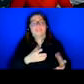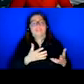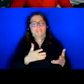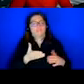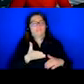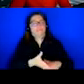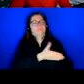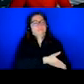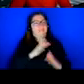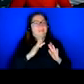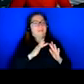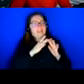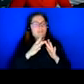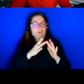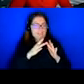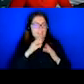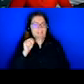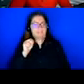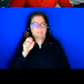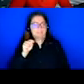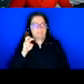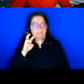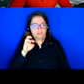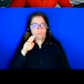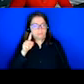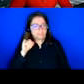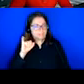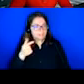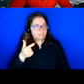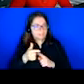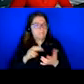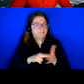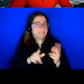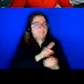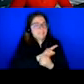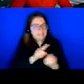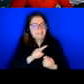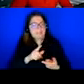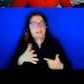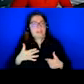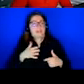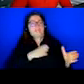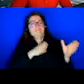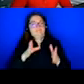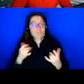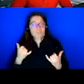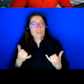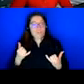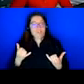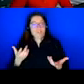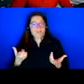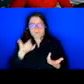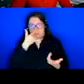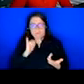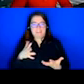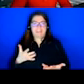better networker, as many people do as well. So they kind of assess, they feel like they're a beginner. There's a lot of room for growth. We like to